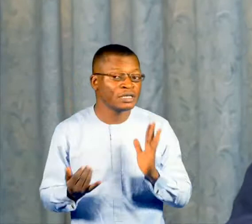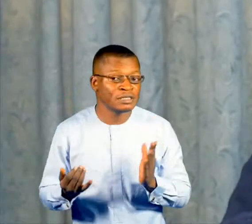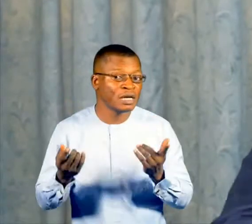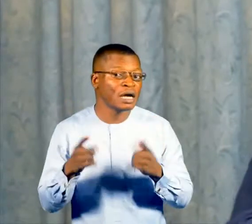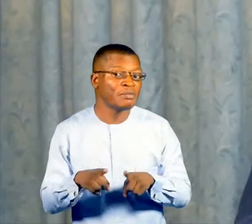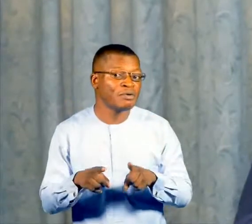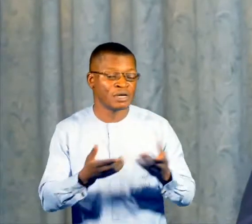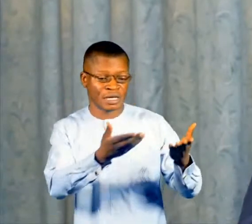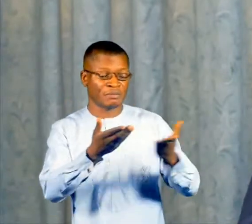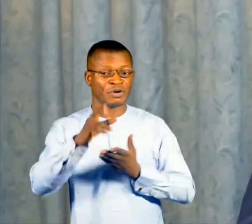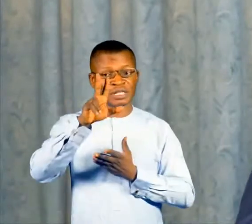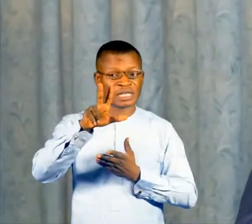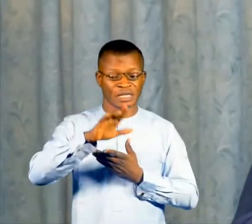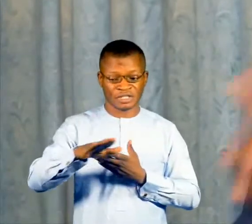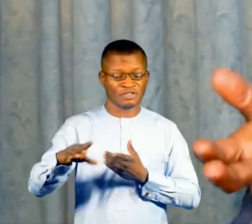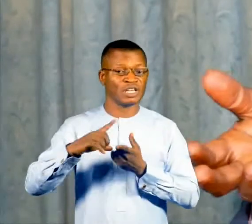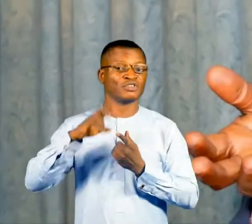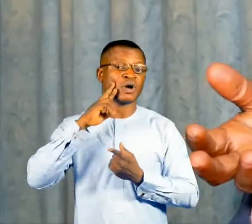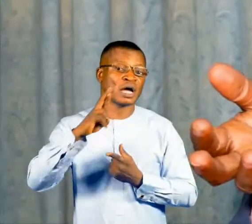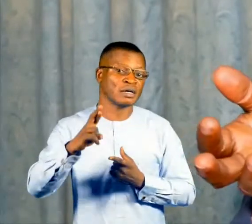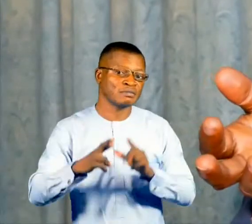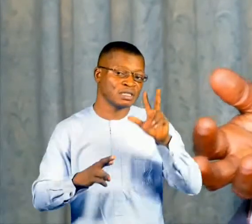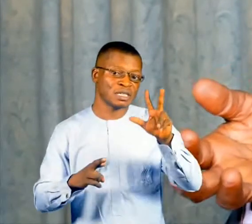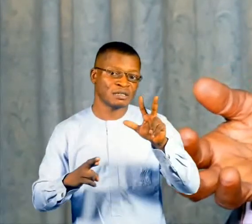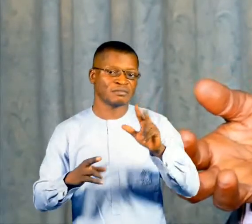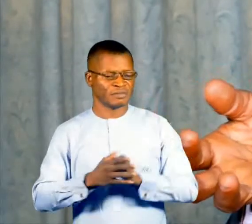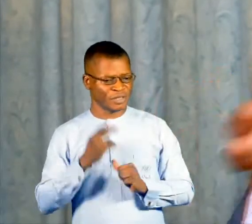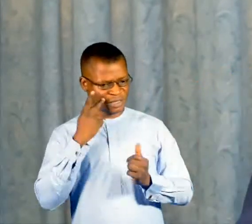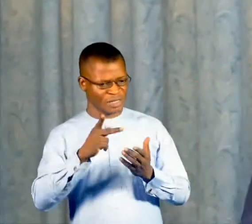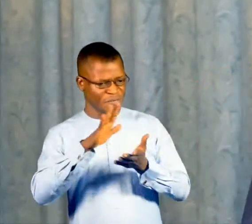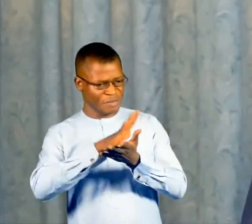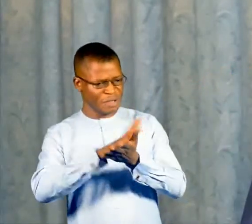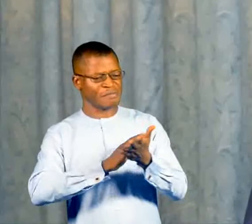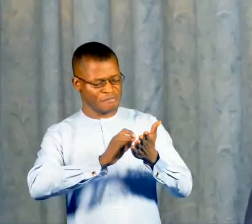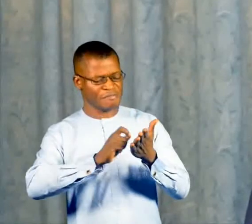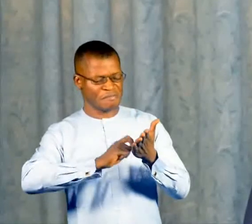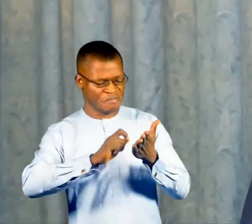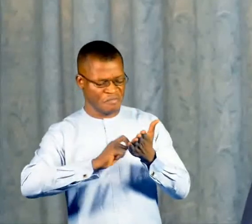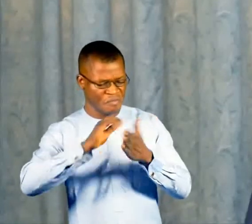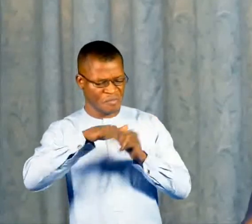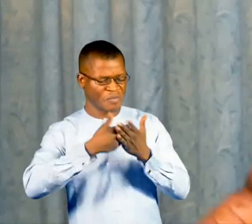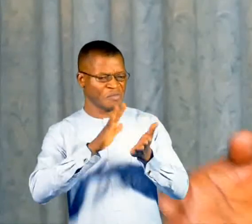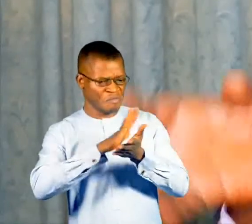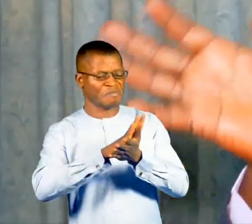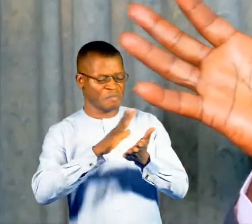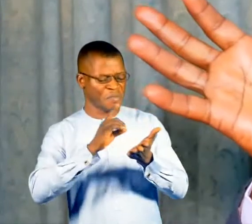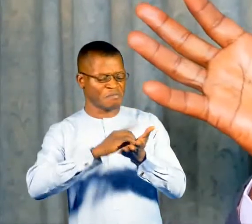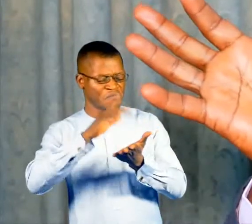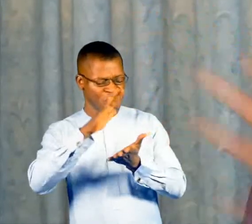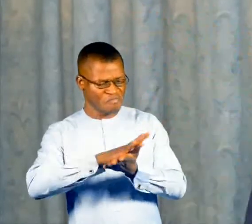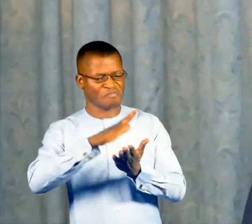before you know it, they brought 3 children to her. She saw the papers, filled all the